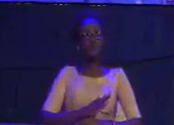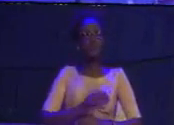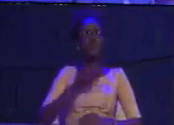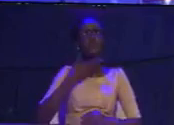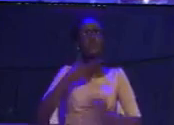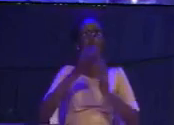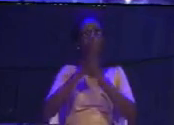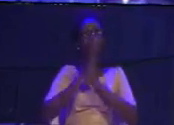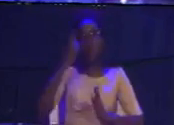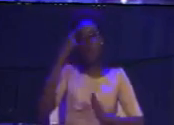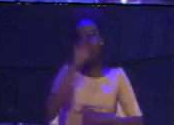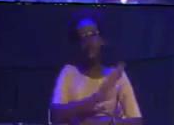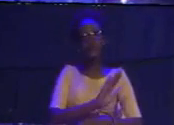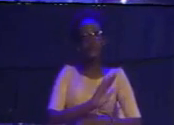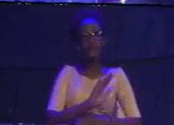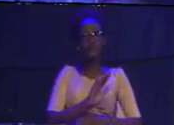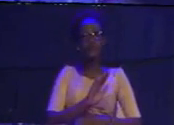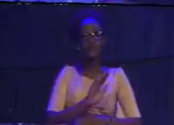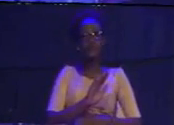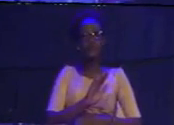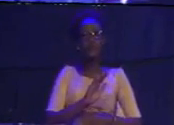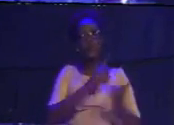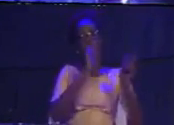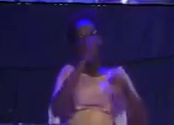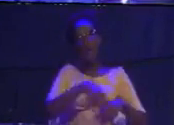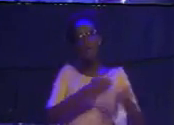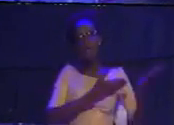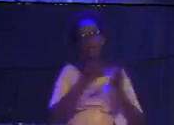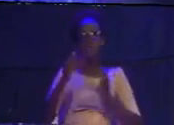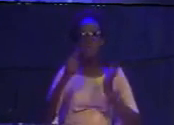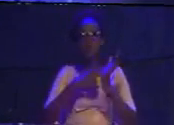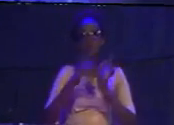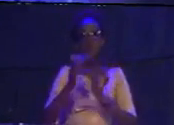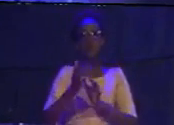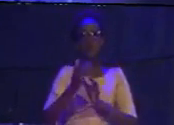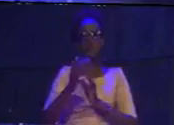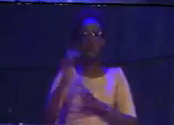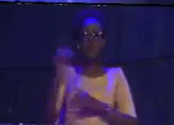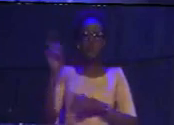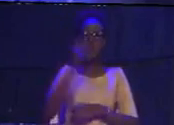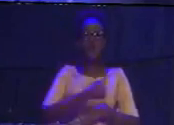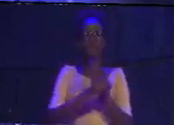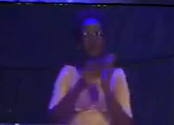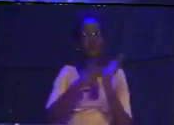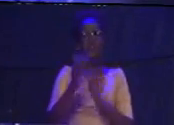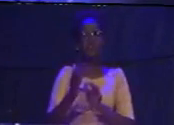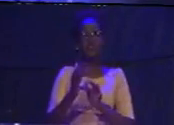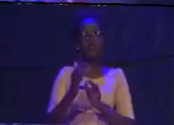you. Come and receive Jesus. Come and receive Jesus. Come